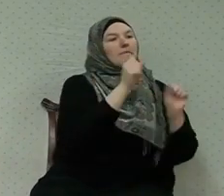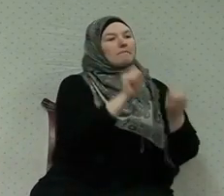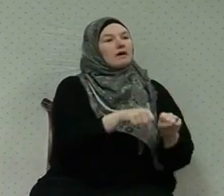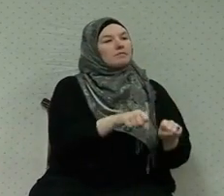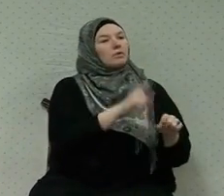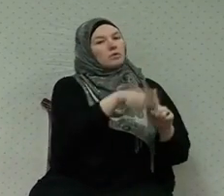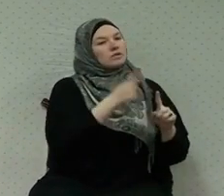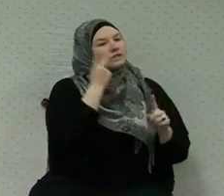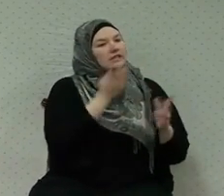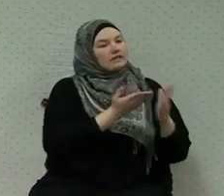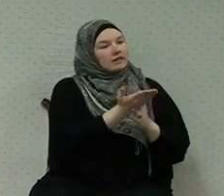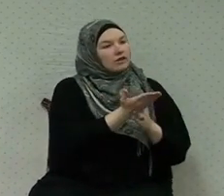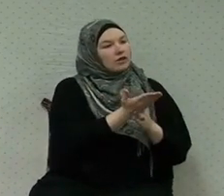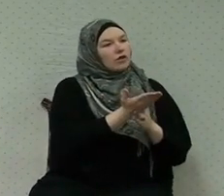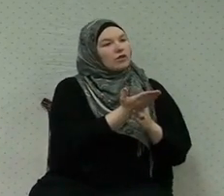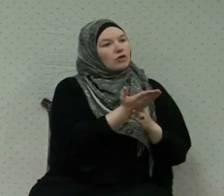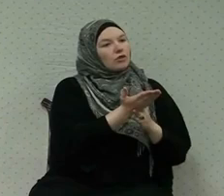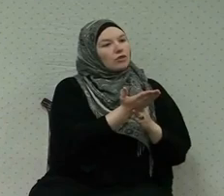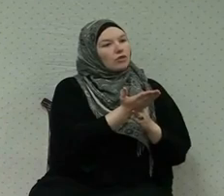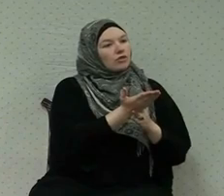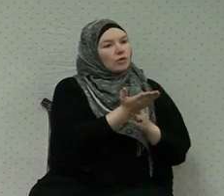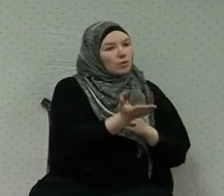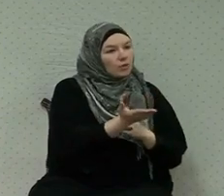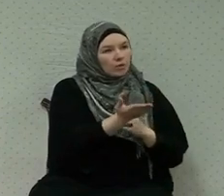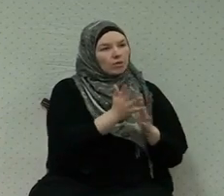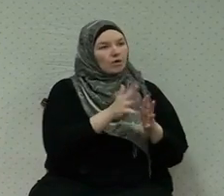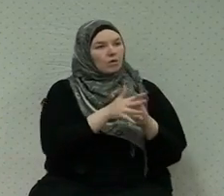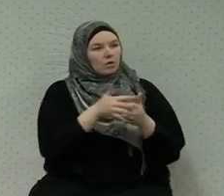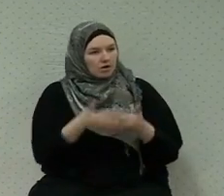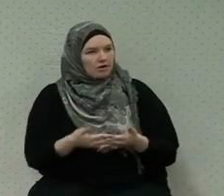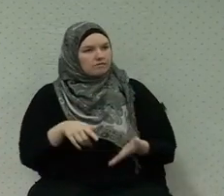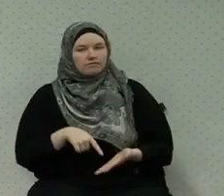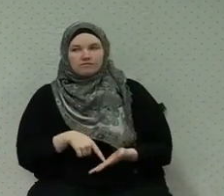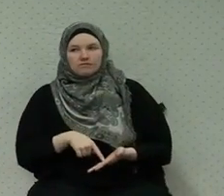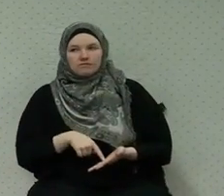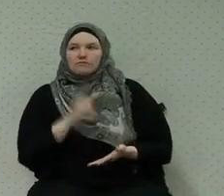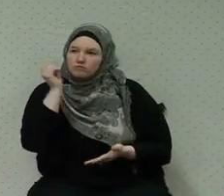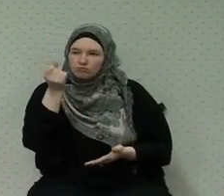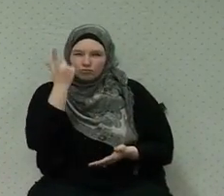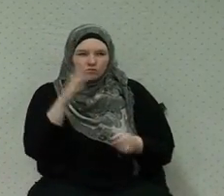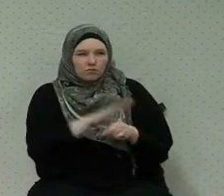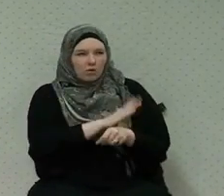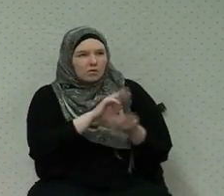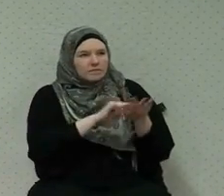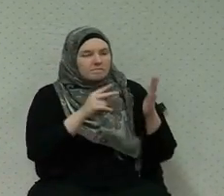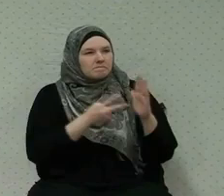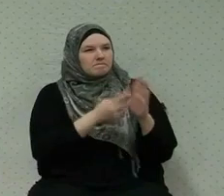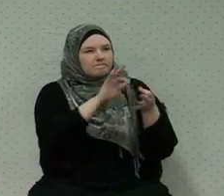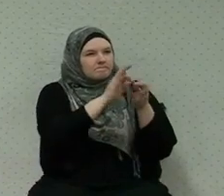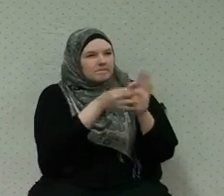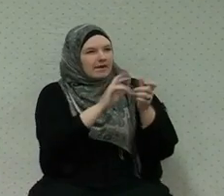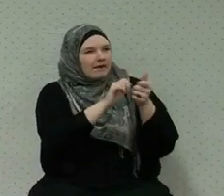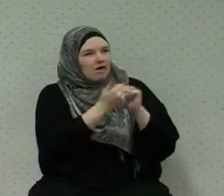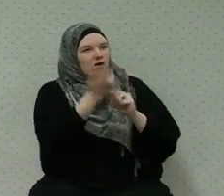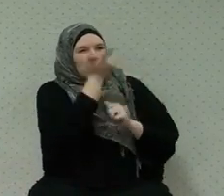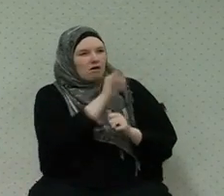things through the prism of the Quran. And that's why it is very